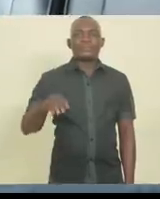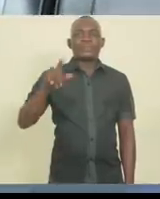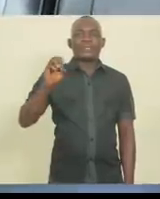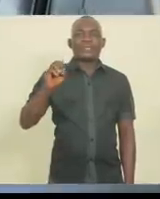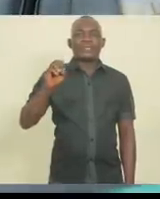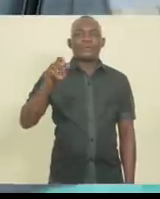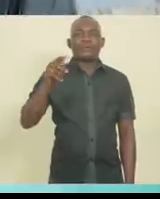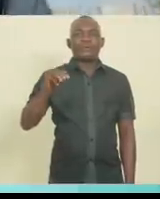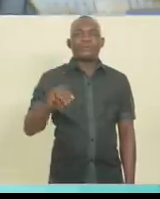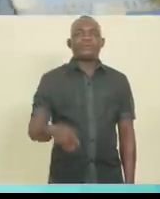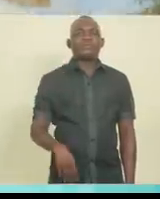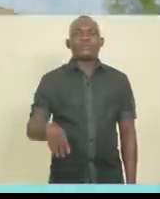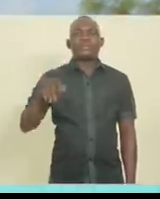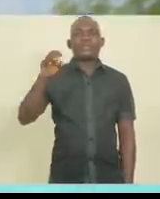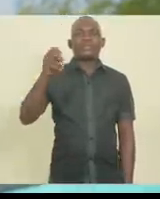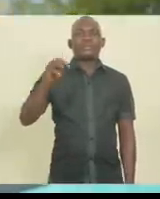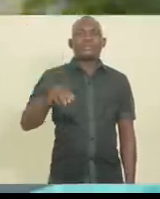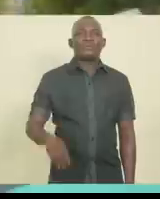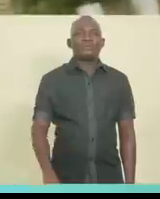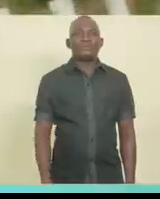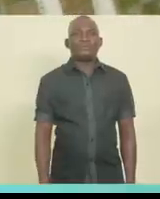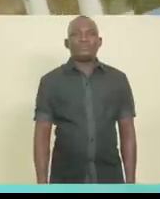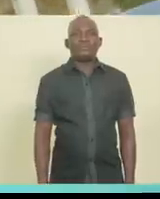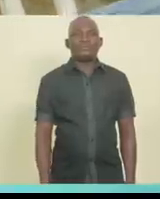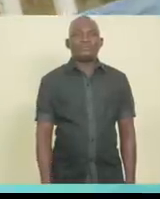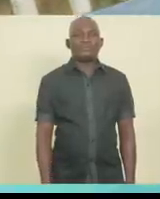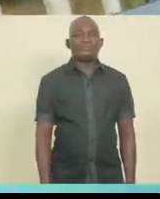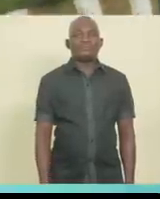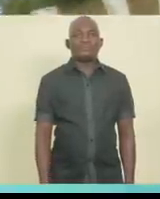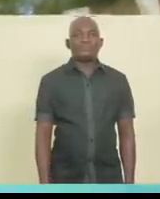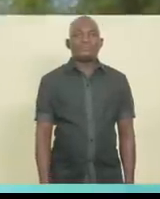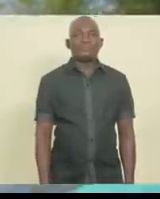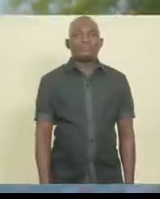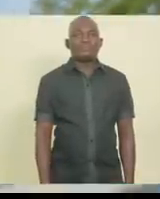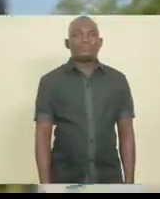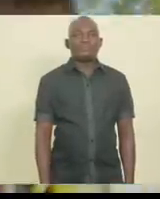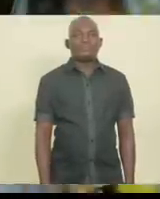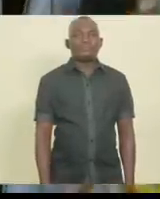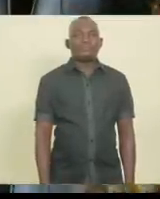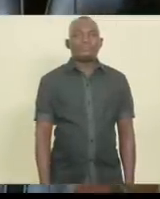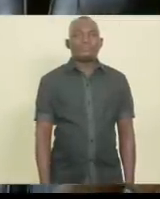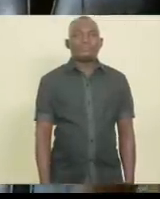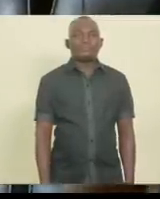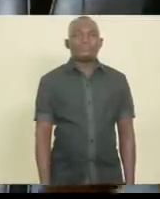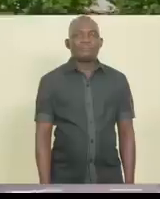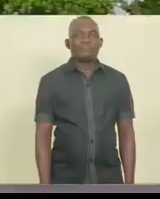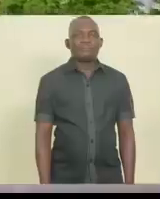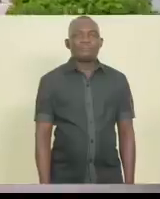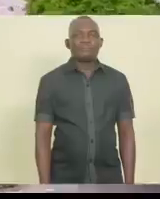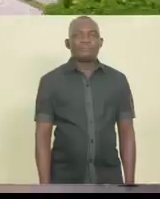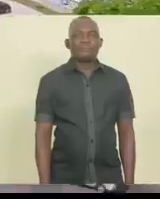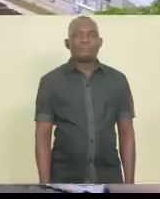bili, bili, I go put up for your hands. If na bili, bili, bili, I go wire to your